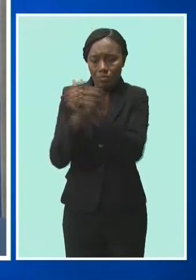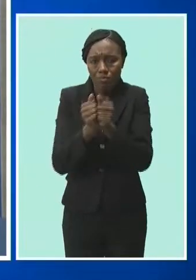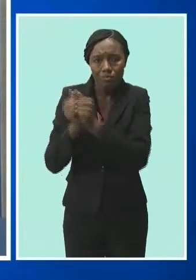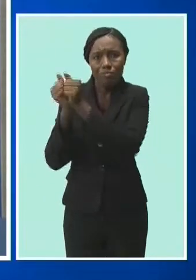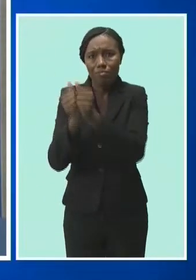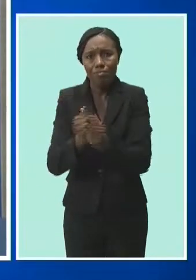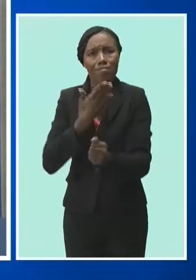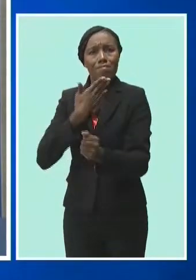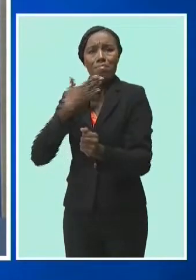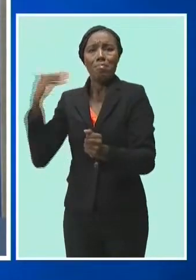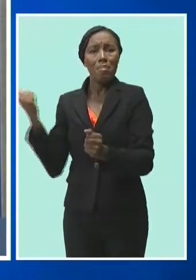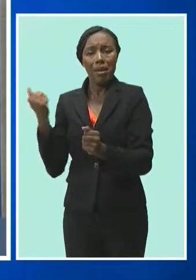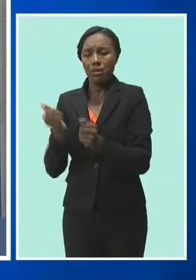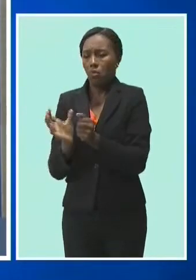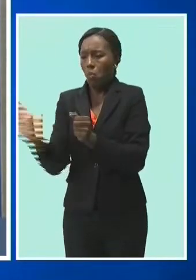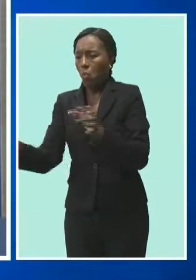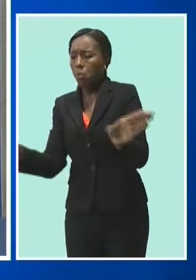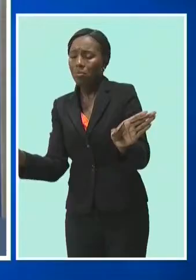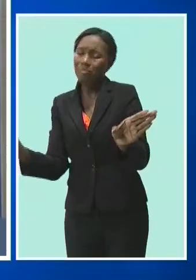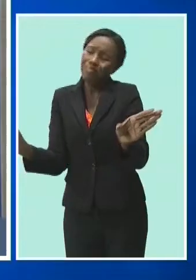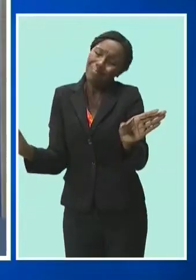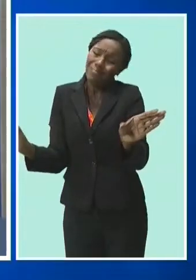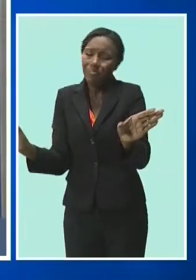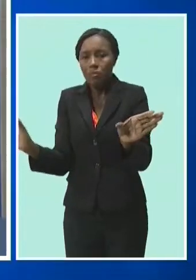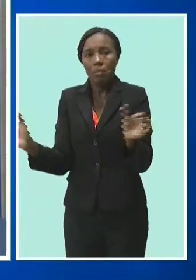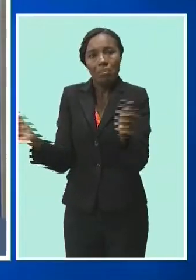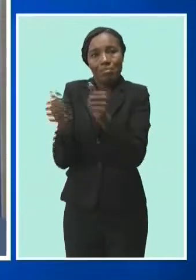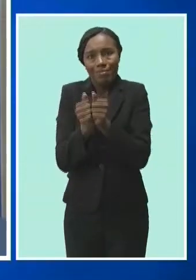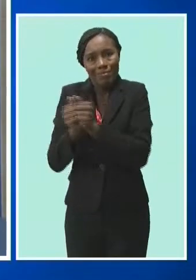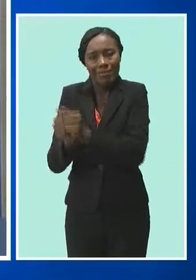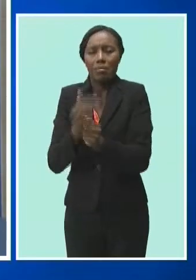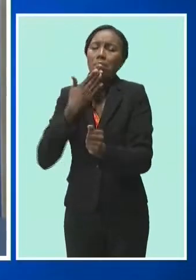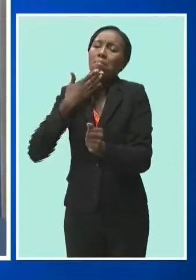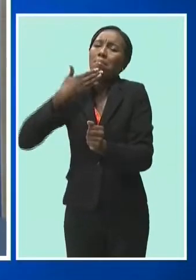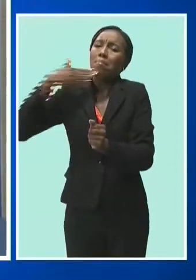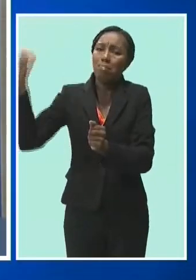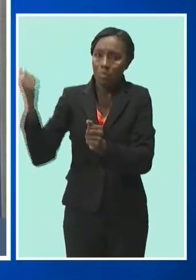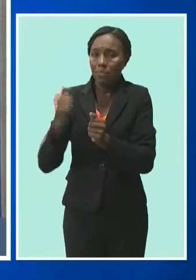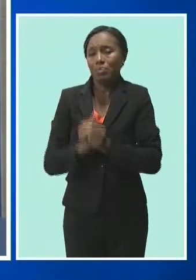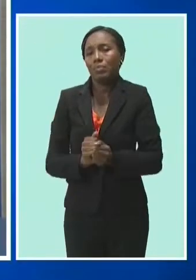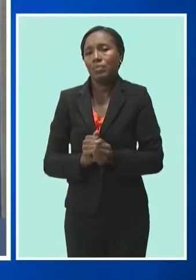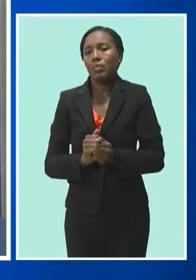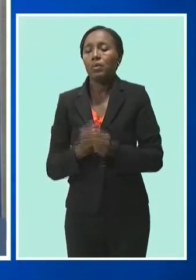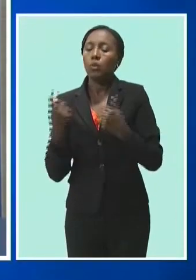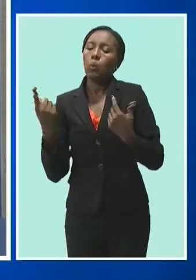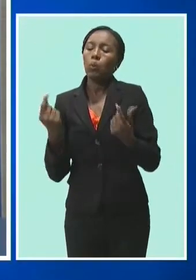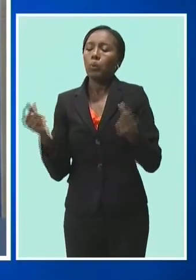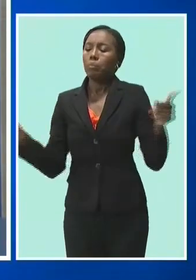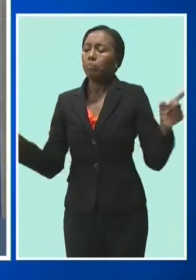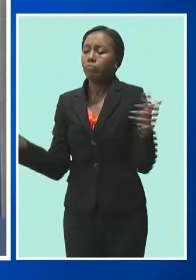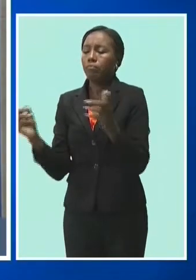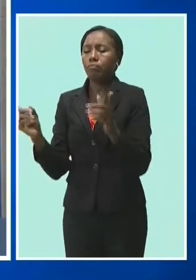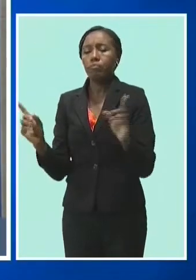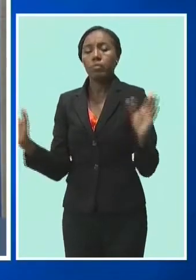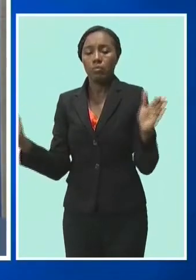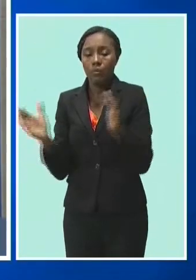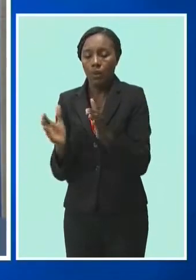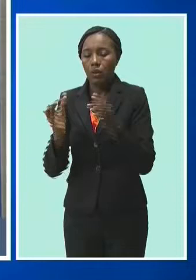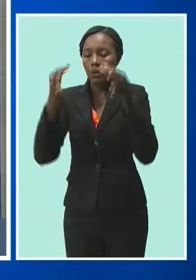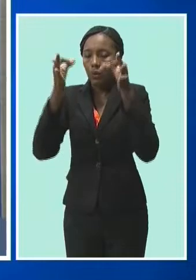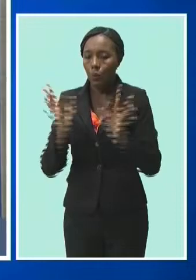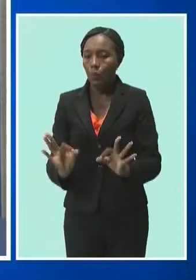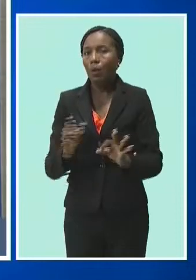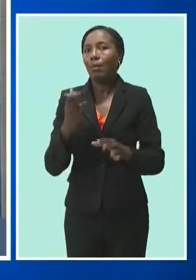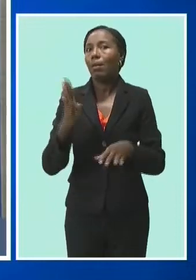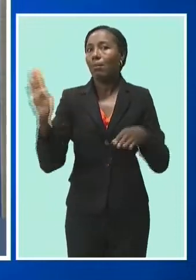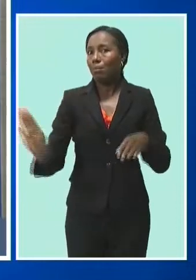together than we could ever be apart, which is part of what the multilateral system is really about. So we came to an agreement where Barbados would